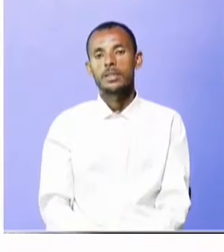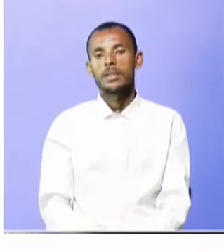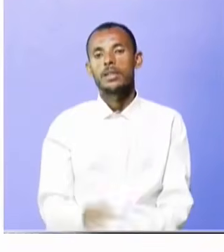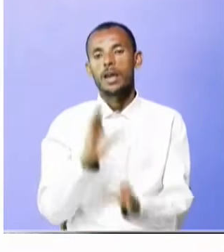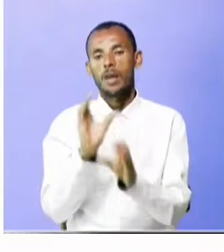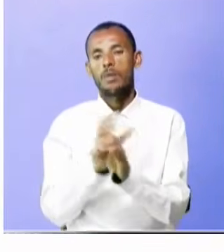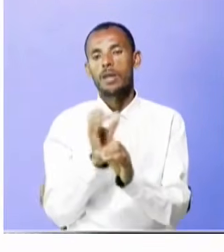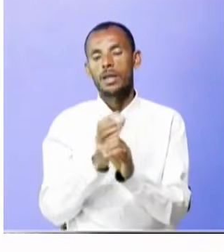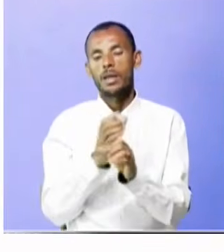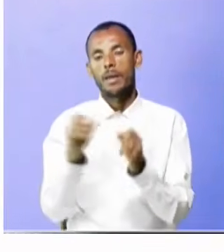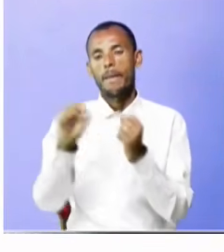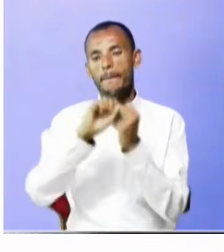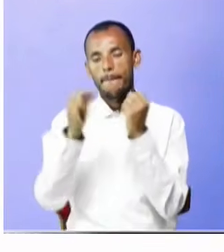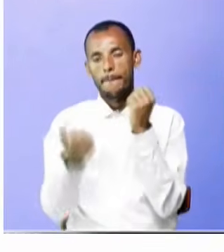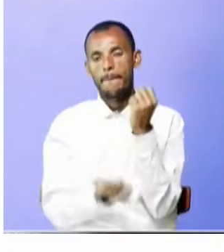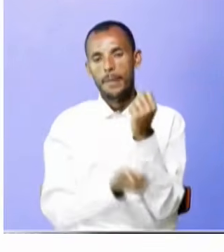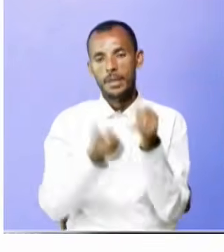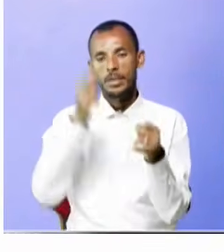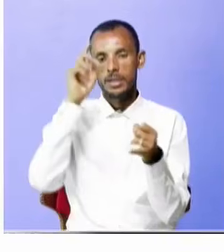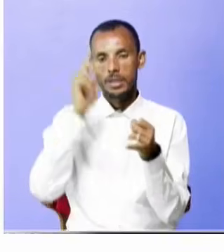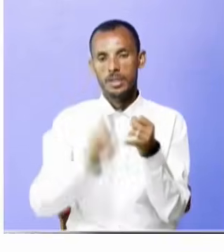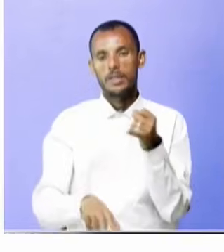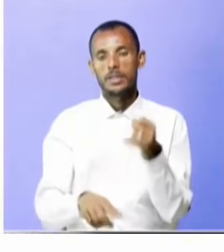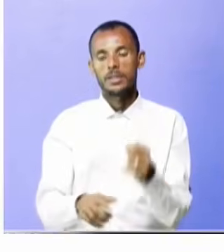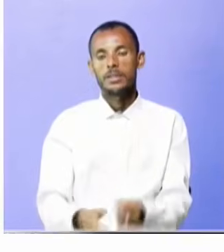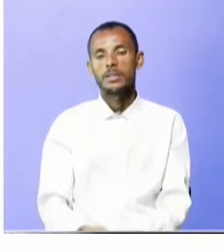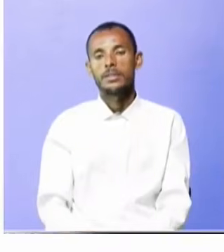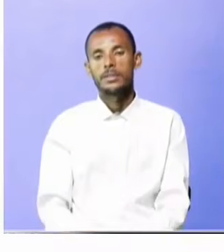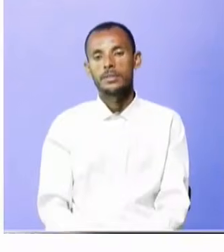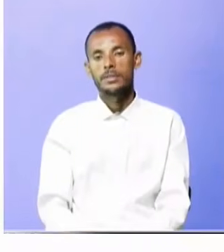Calculate the base edge.